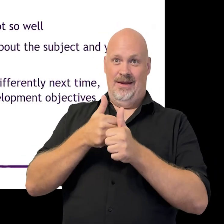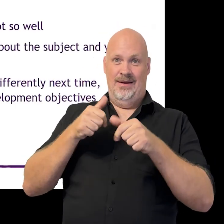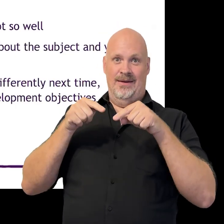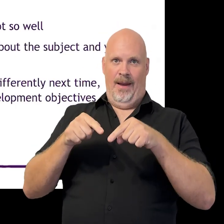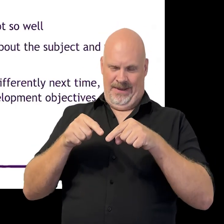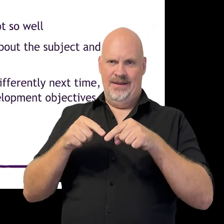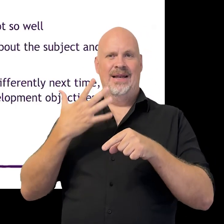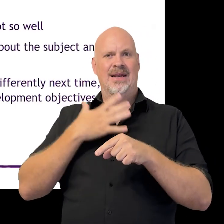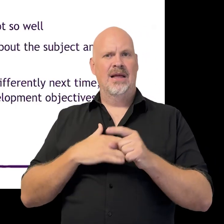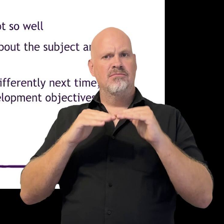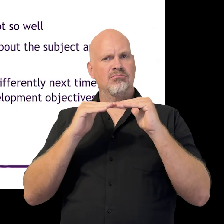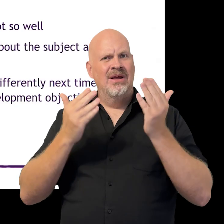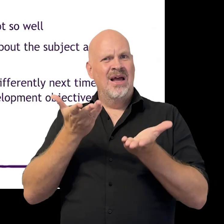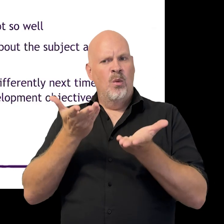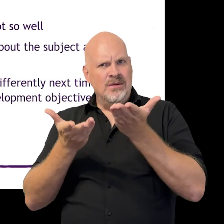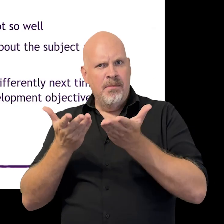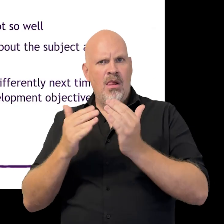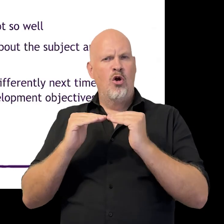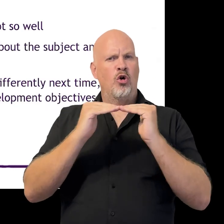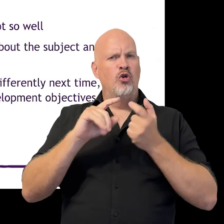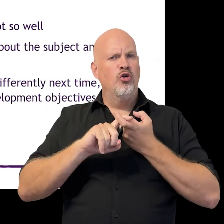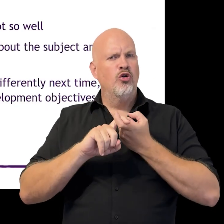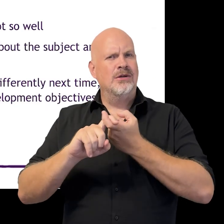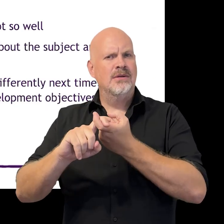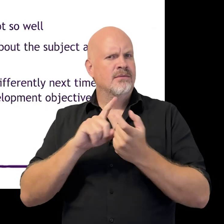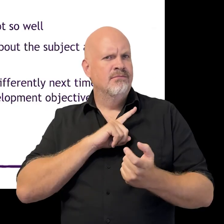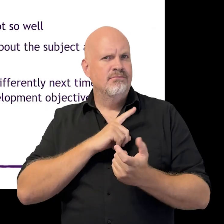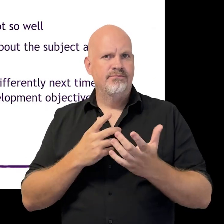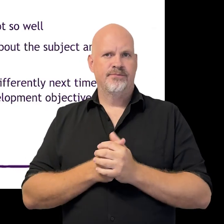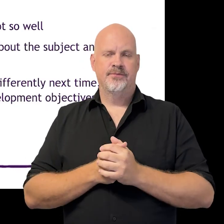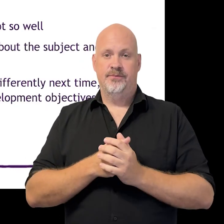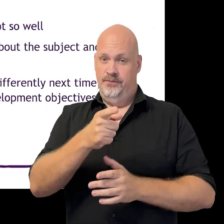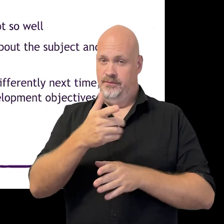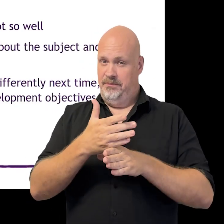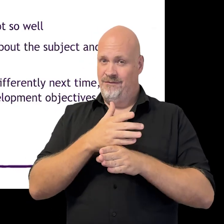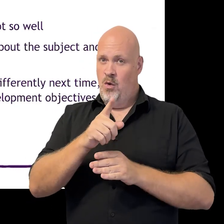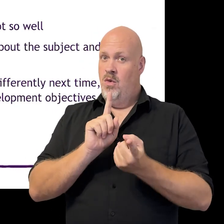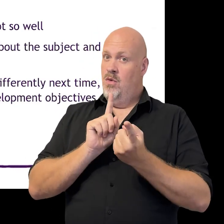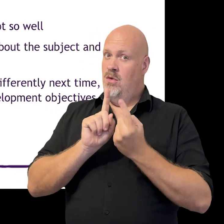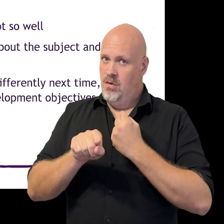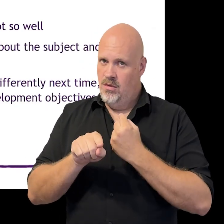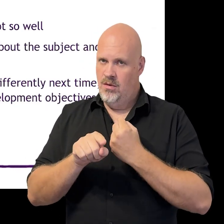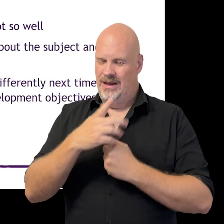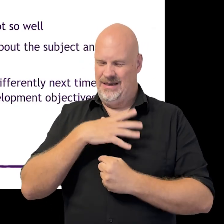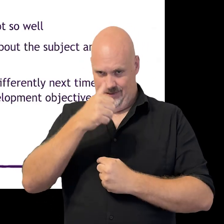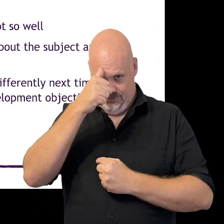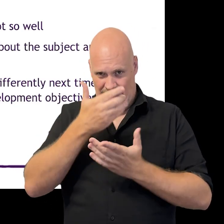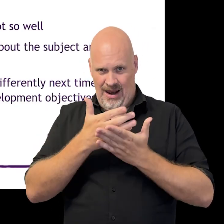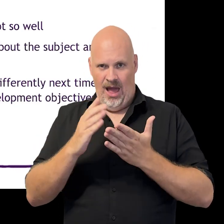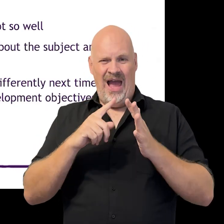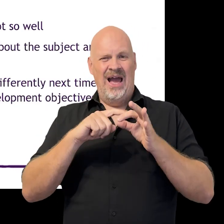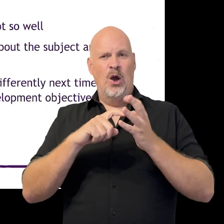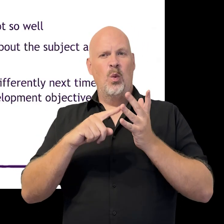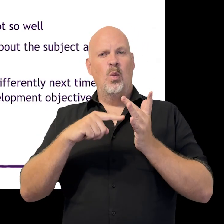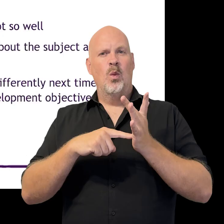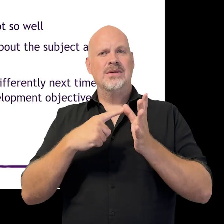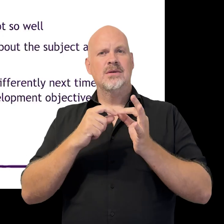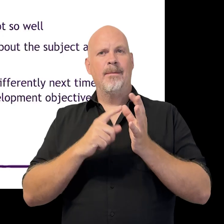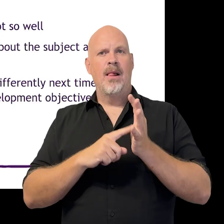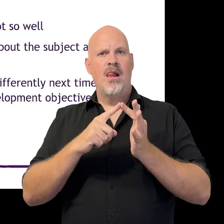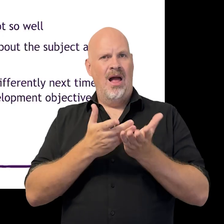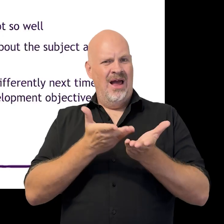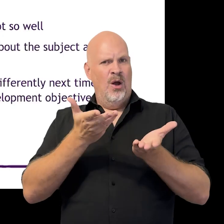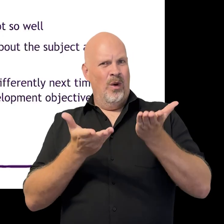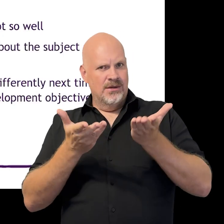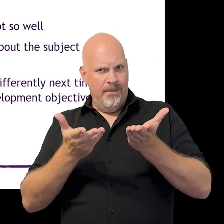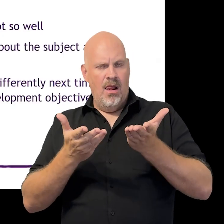much from the start, when you selected your subject, when you wrote the terms of reference, completion